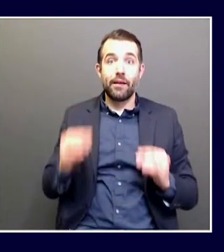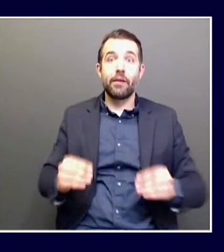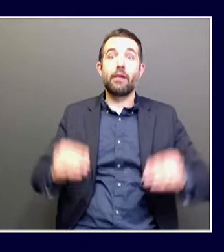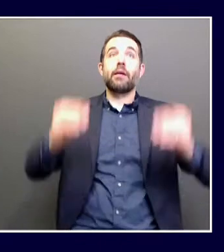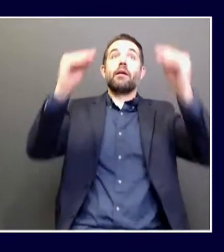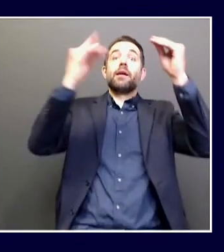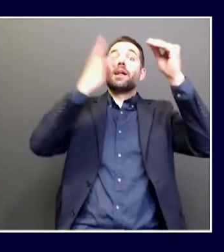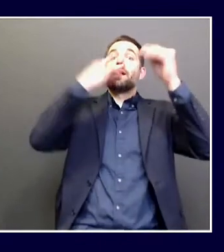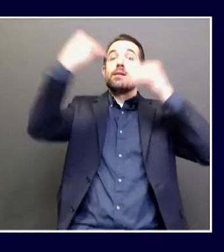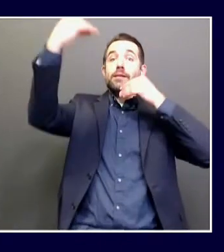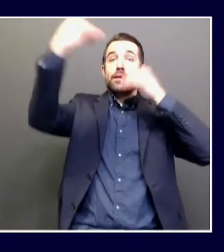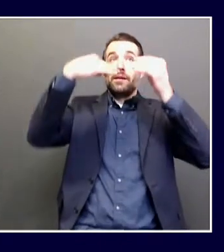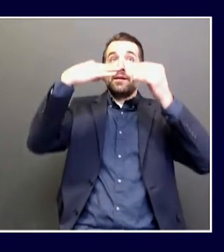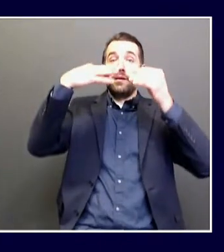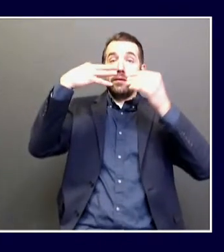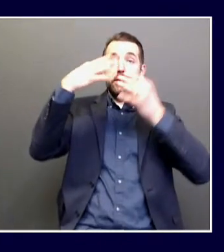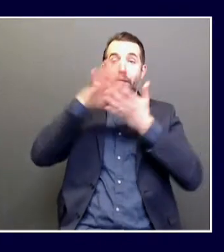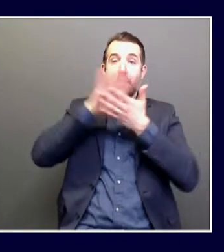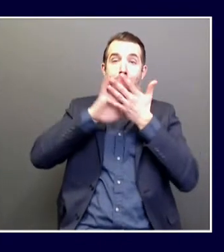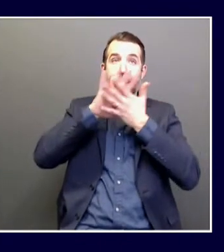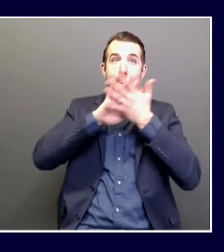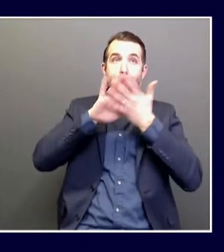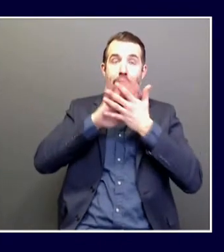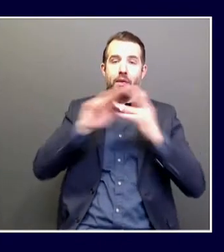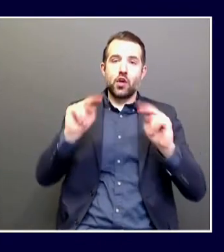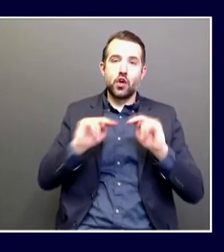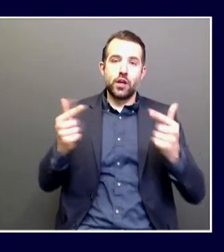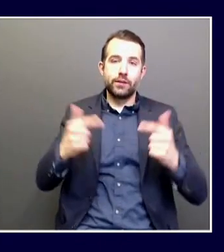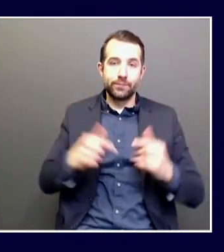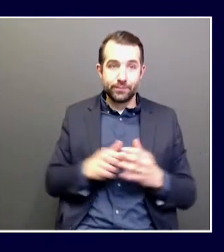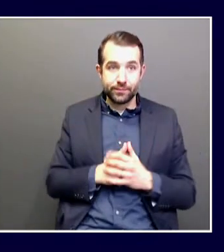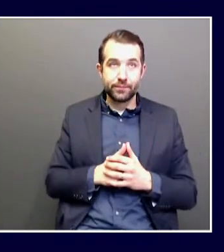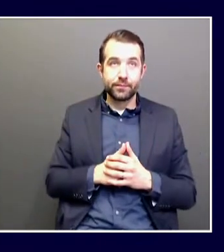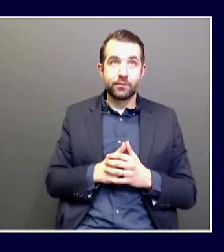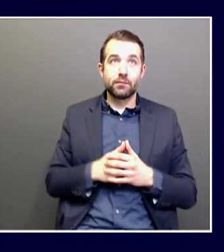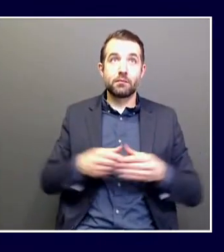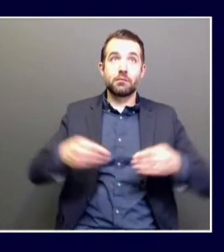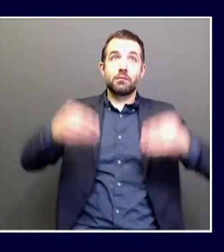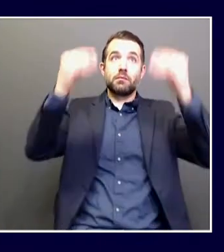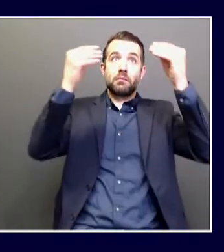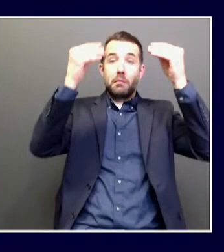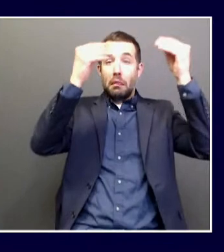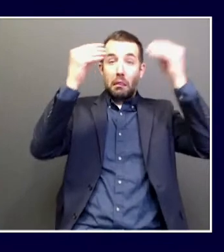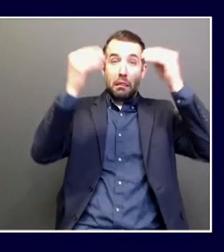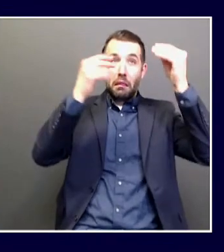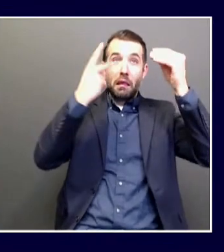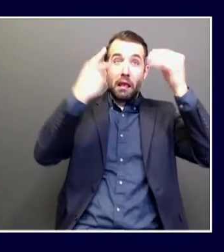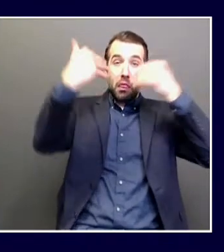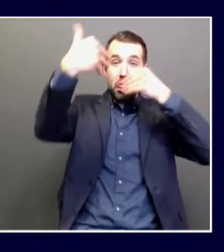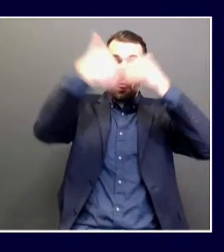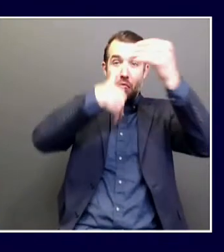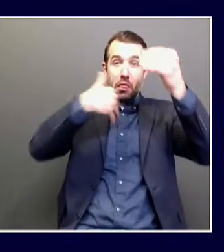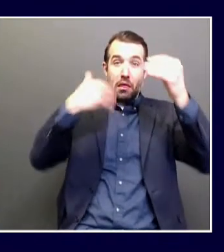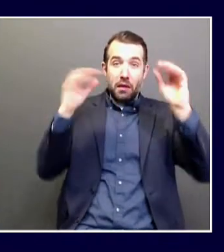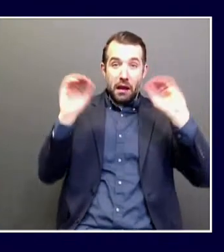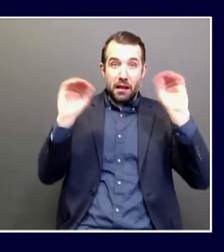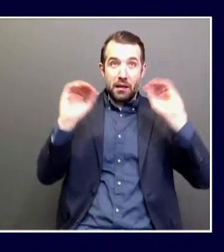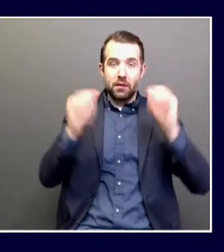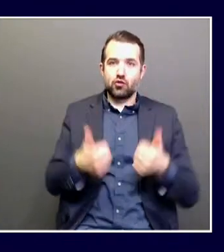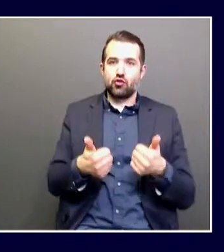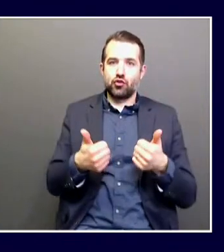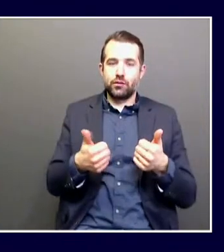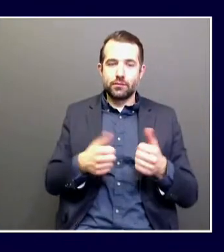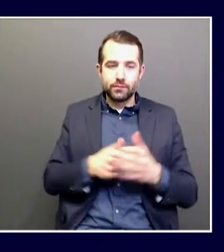a good job. And that's the case for things like neck gaiters, handkerchiefs. Those are not really doing the job right now, particularly in light of